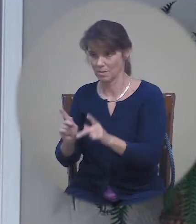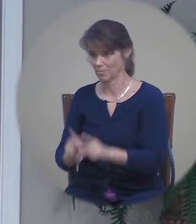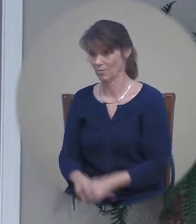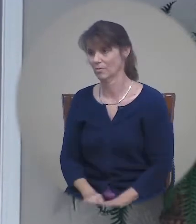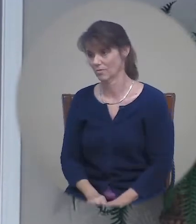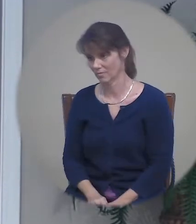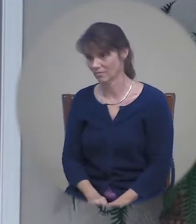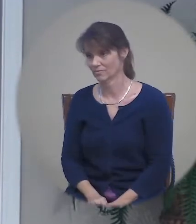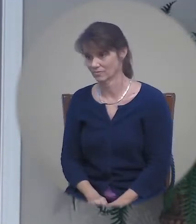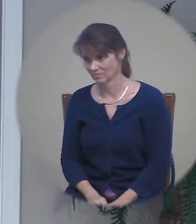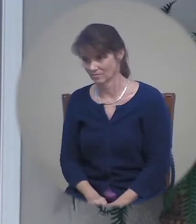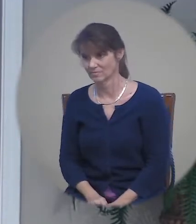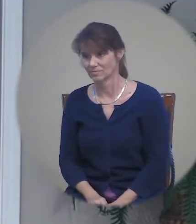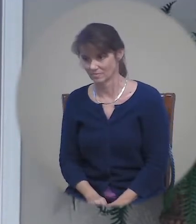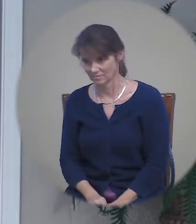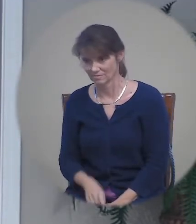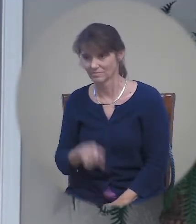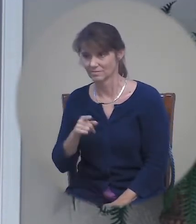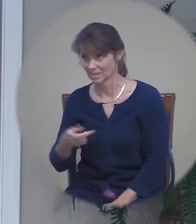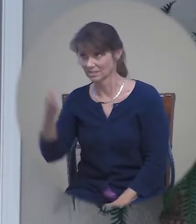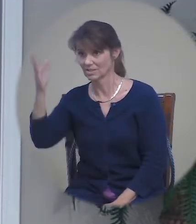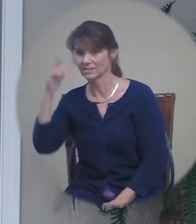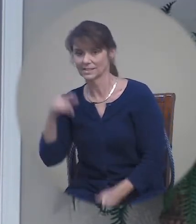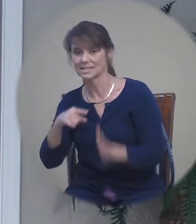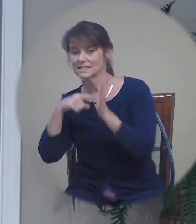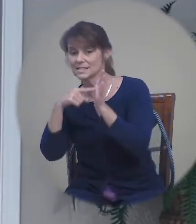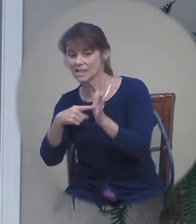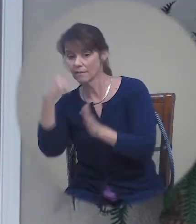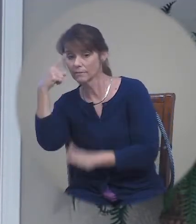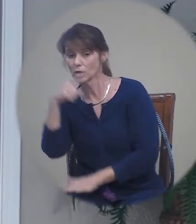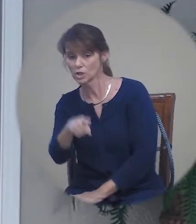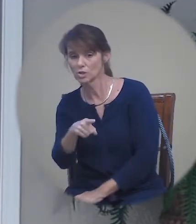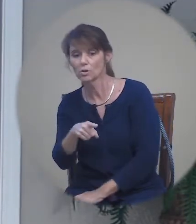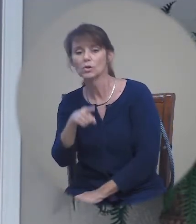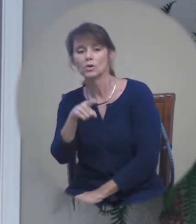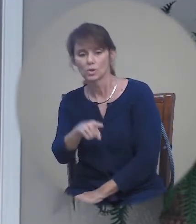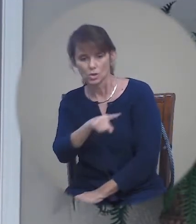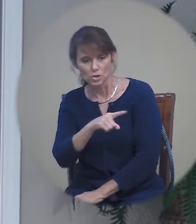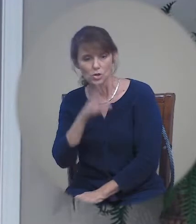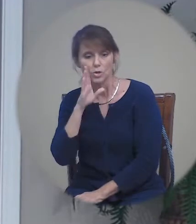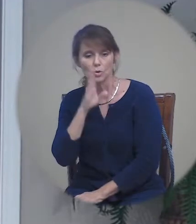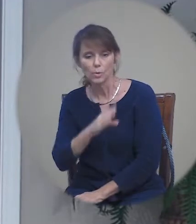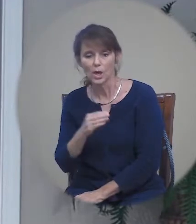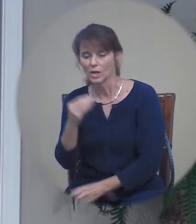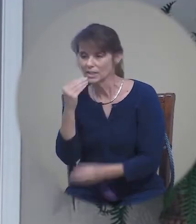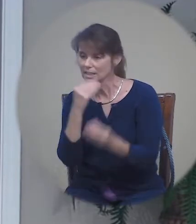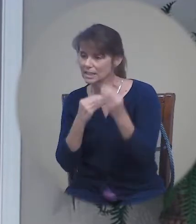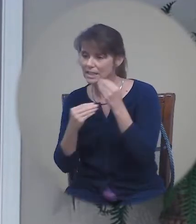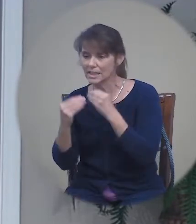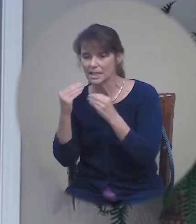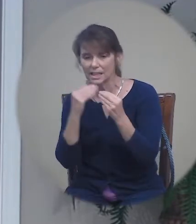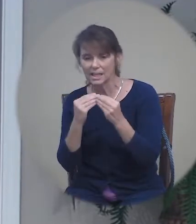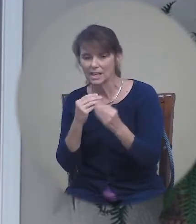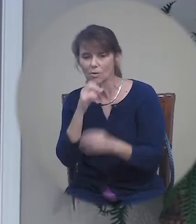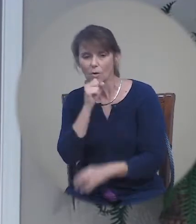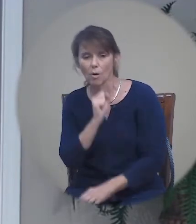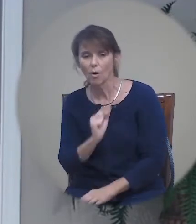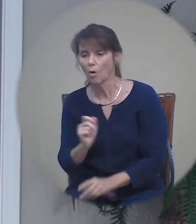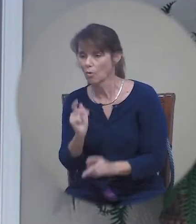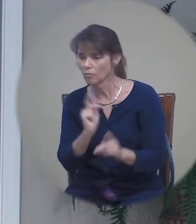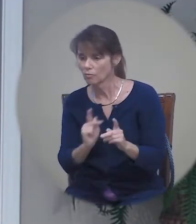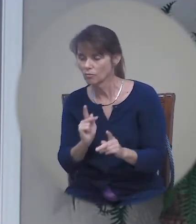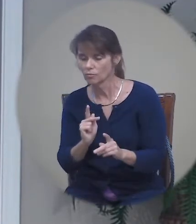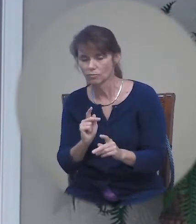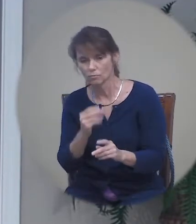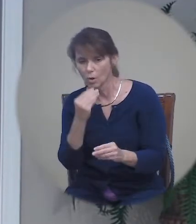And he says, "And this shall be the sign for you. You will eat this year what grows of itself, and in the second year what springs from